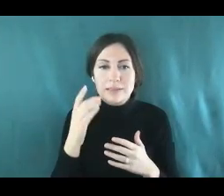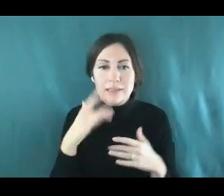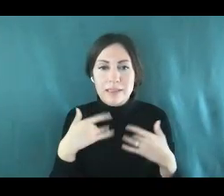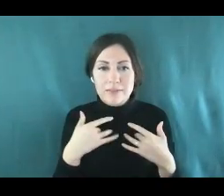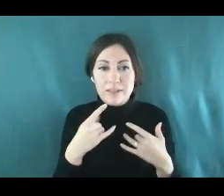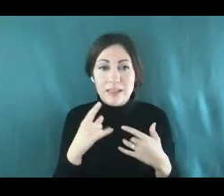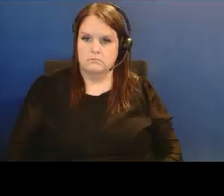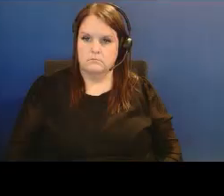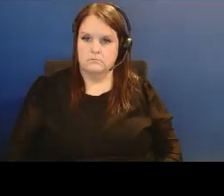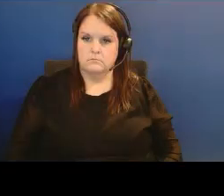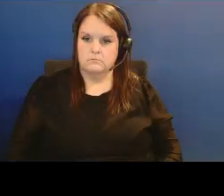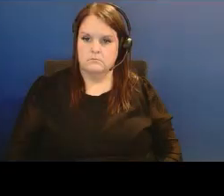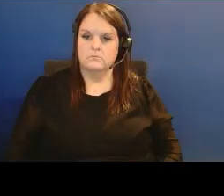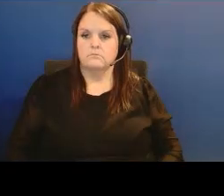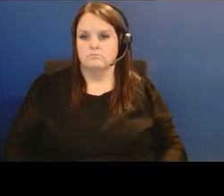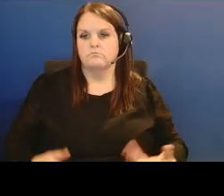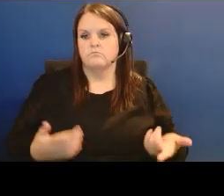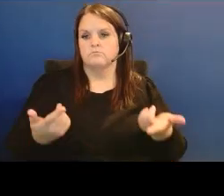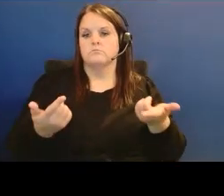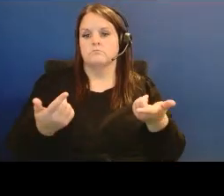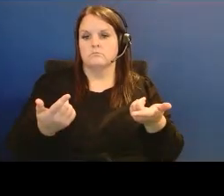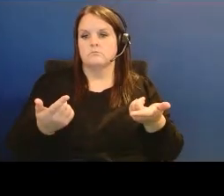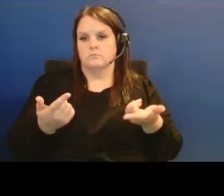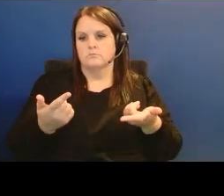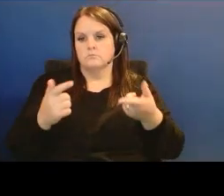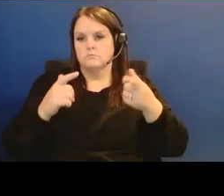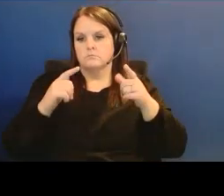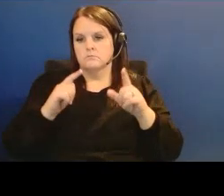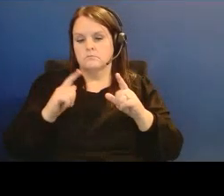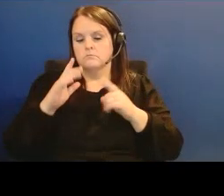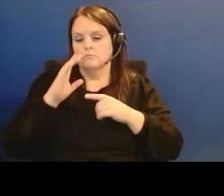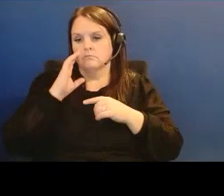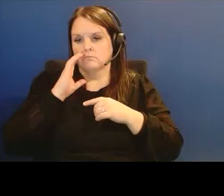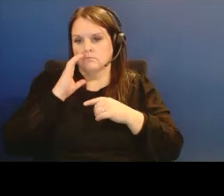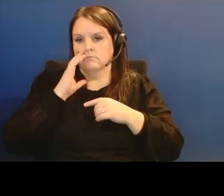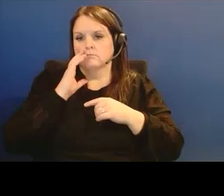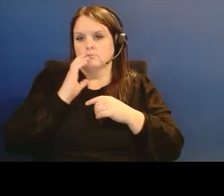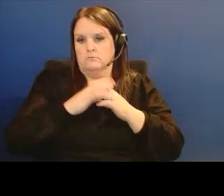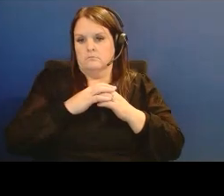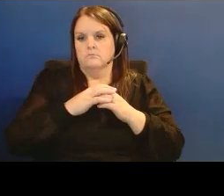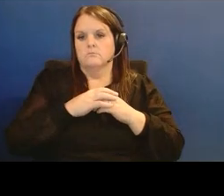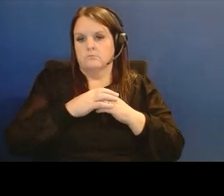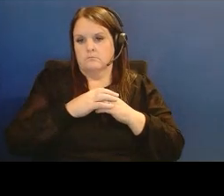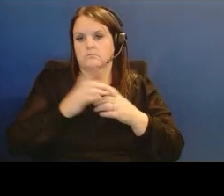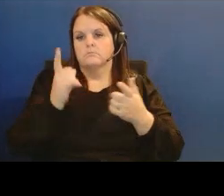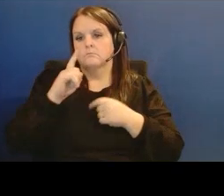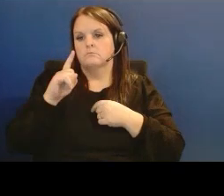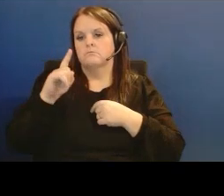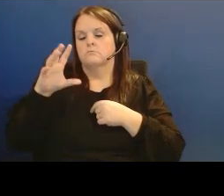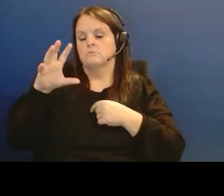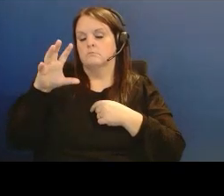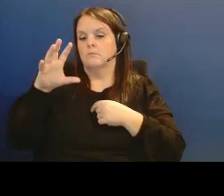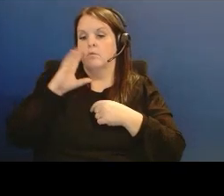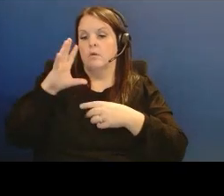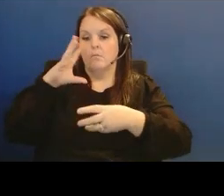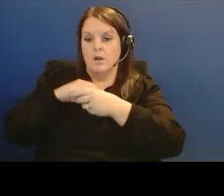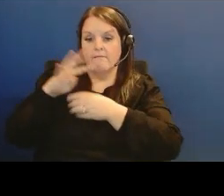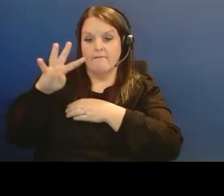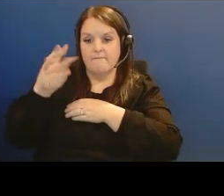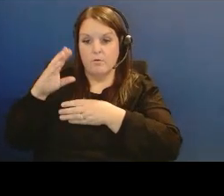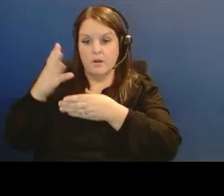500 low-income seniors. And we were part of a 40-person or 40-partner organization network who did